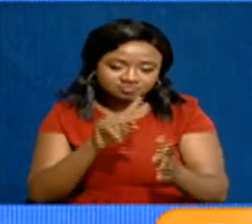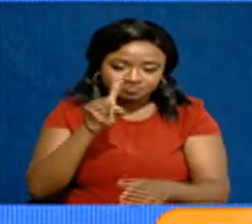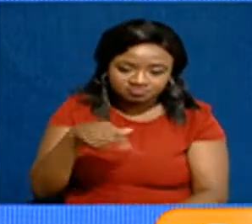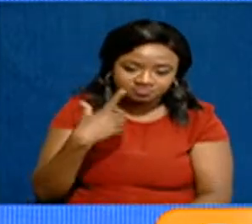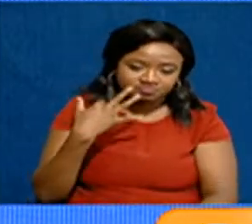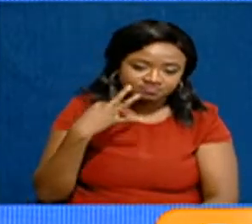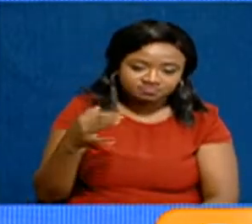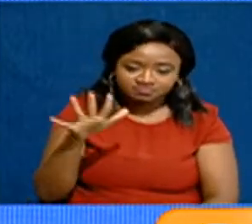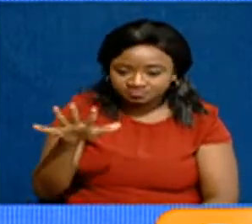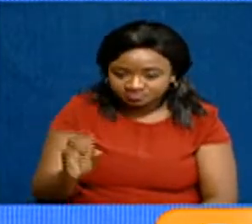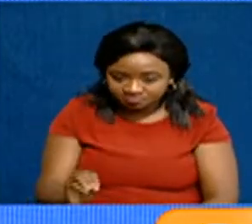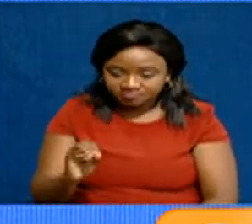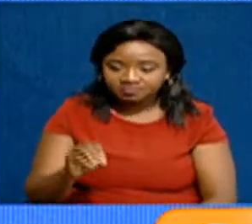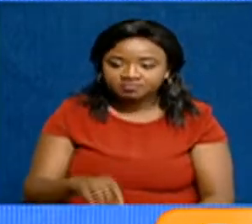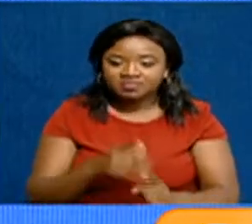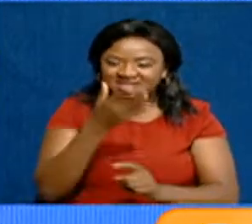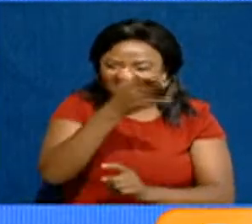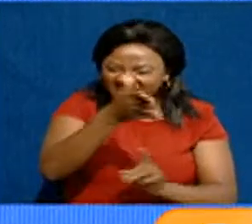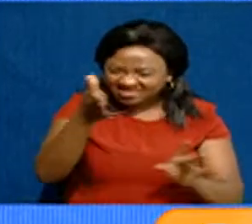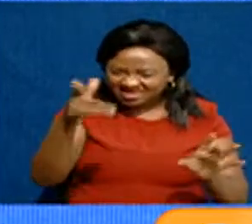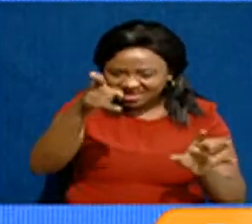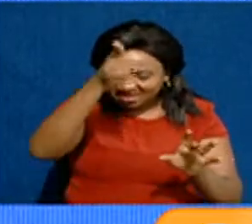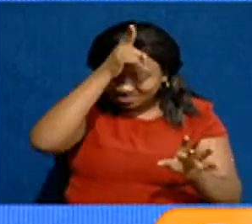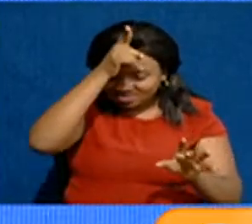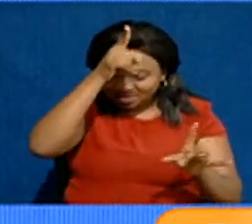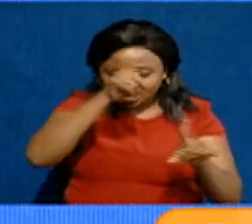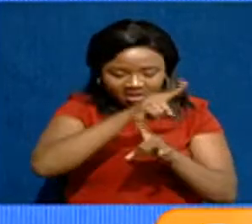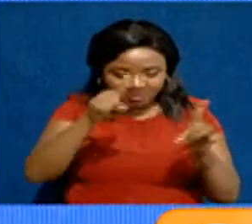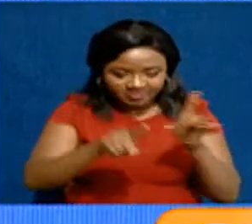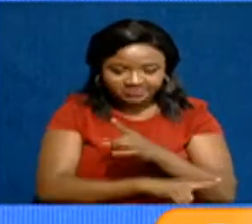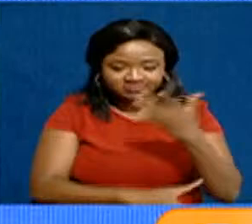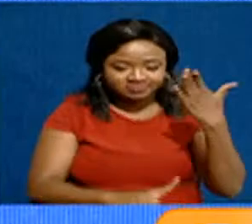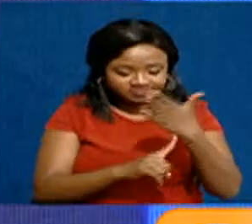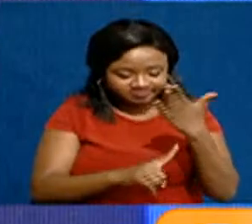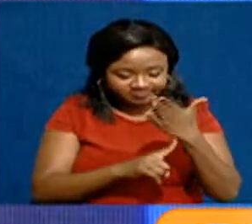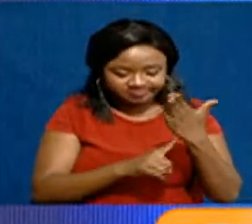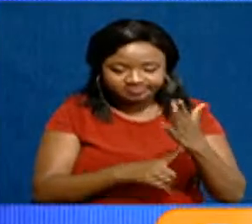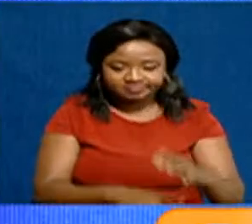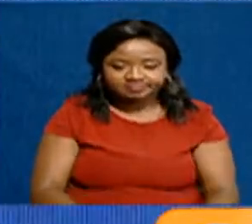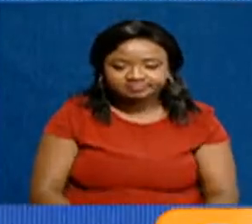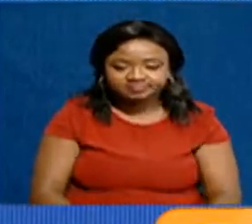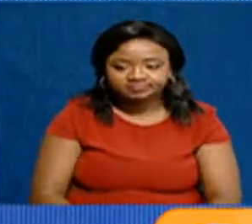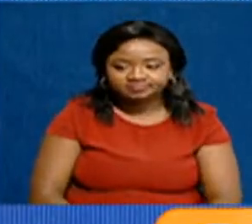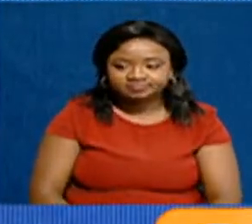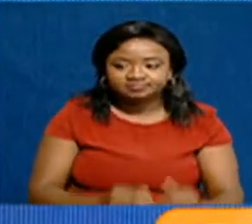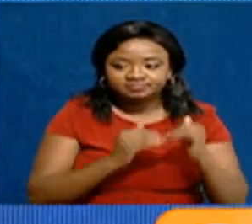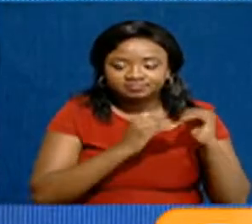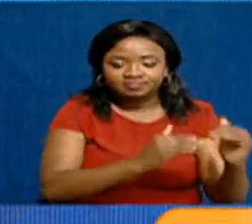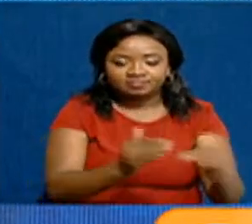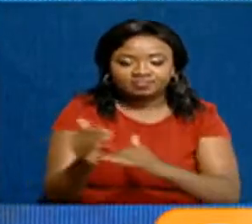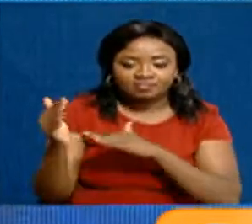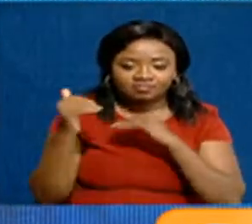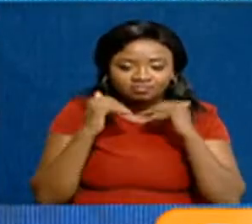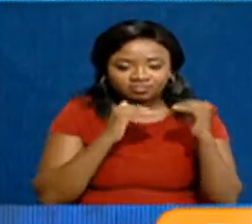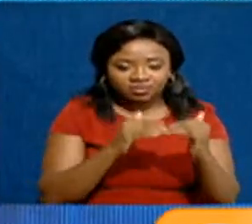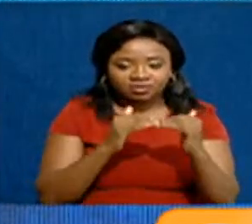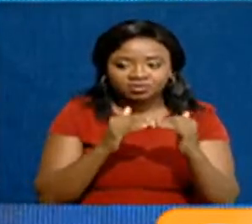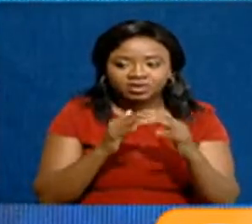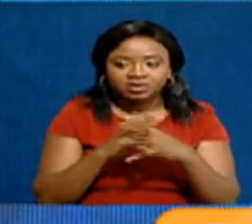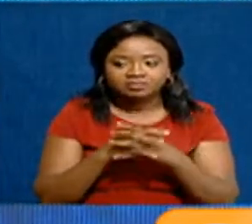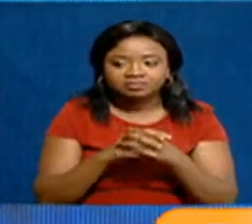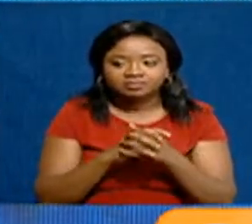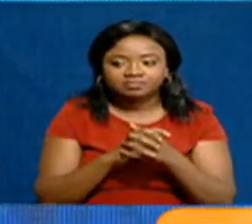in the villages. We are digitizing government services and in equal measure